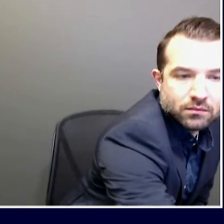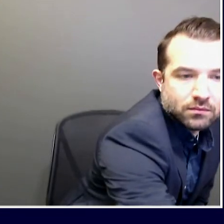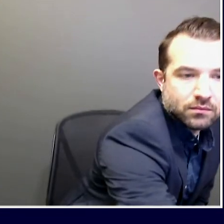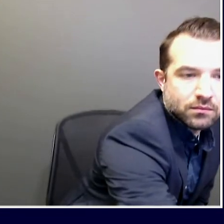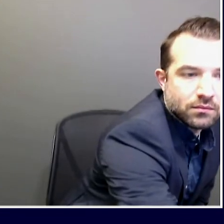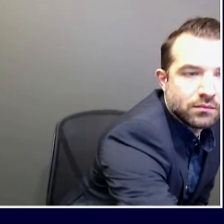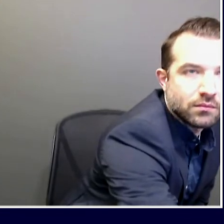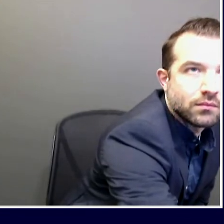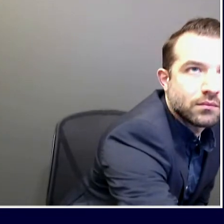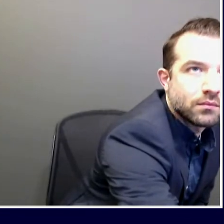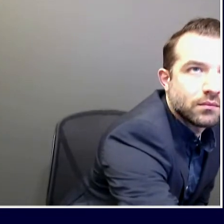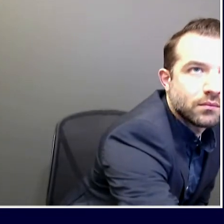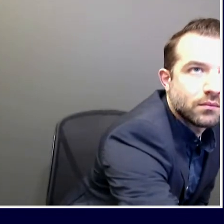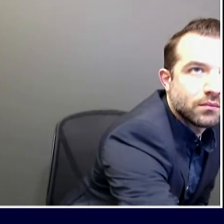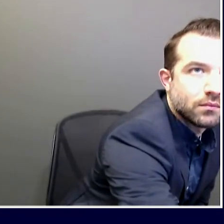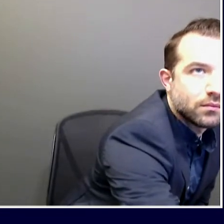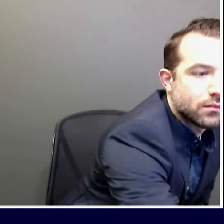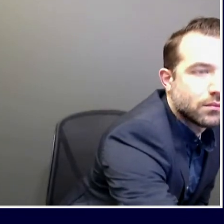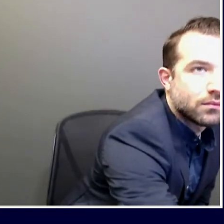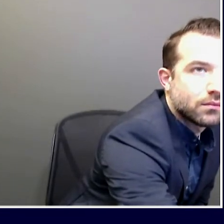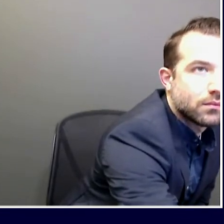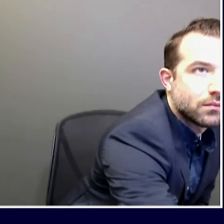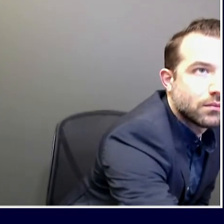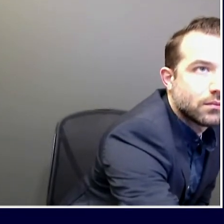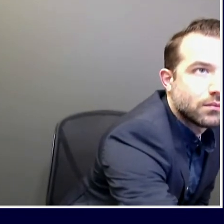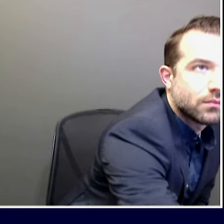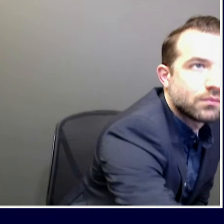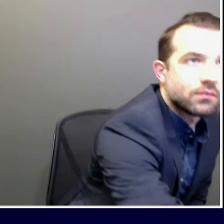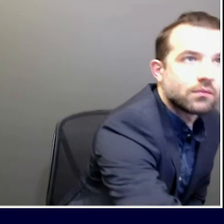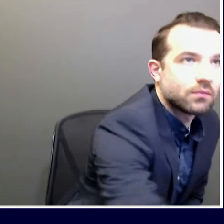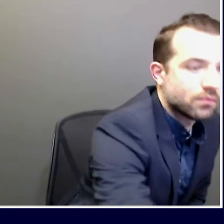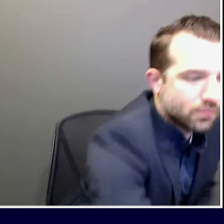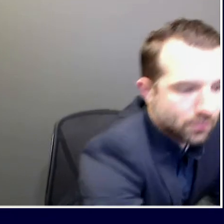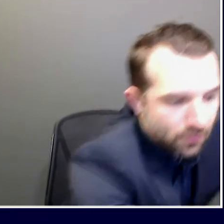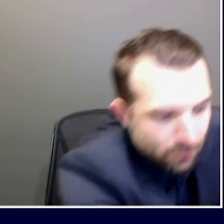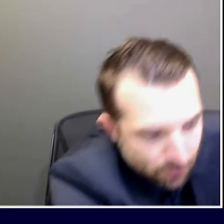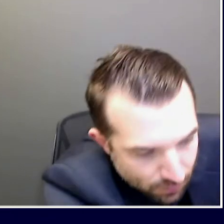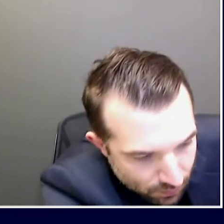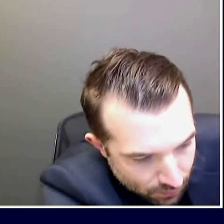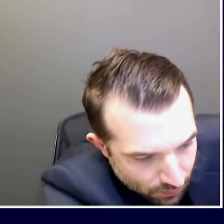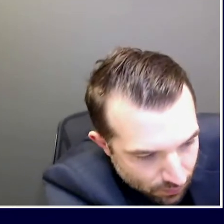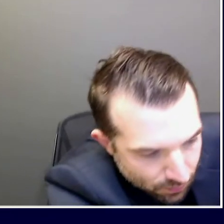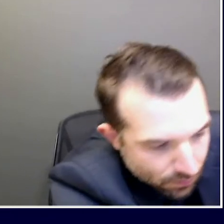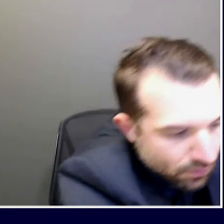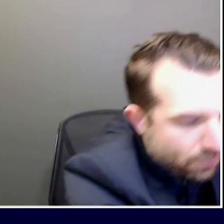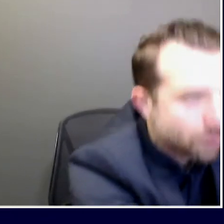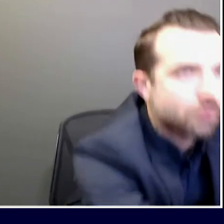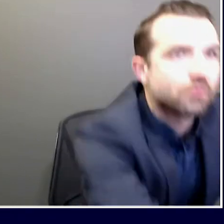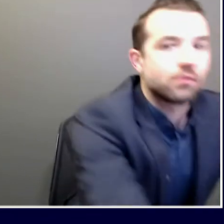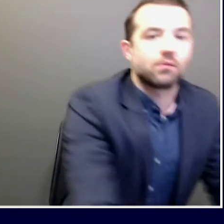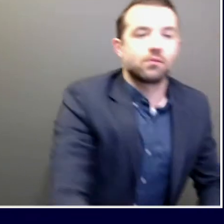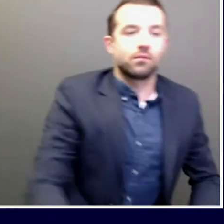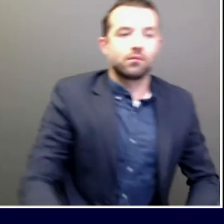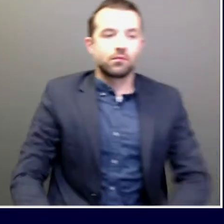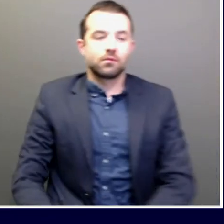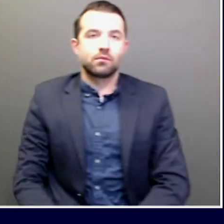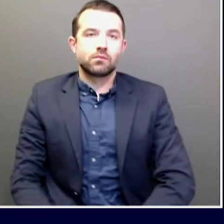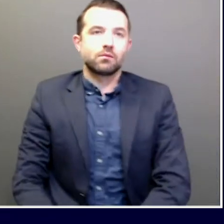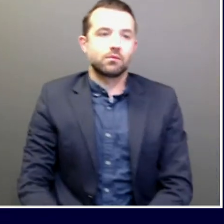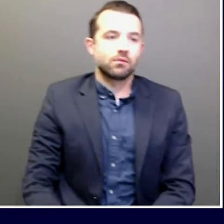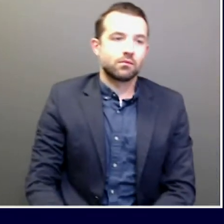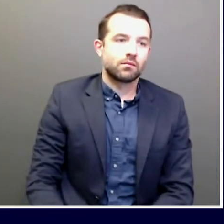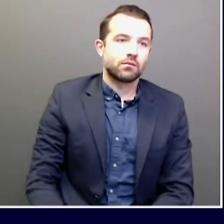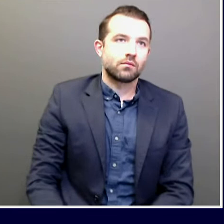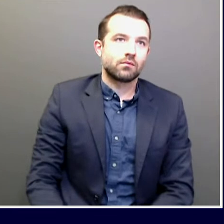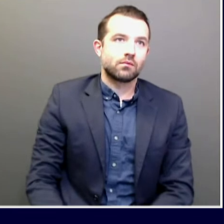2022. I'll begin by providing an update on where things stand from a public health and epidemiological perspective, and then turn things over to Commissioner